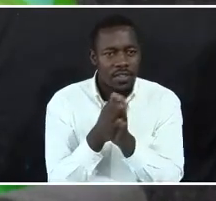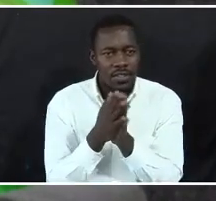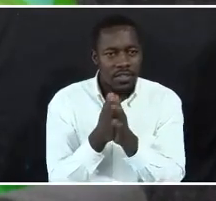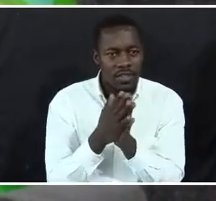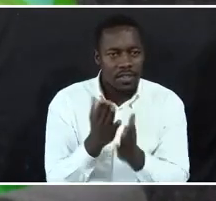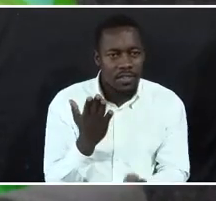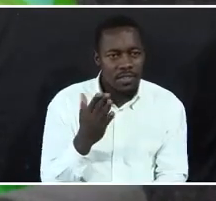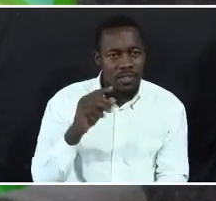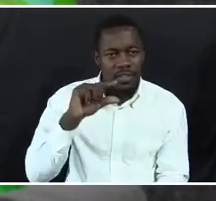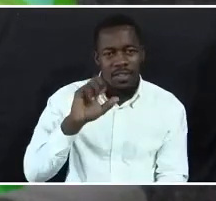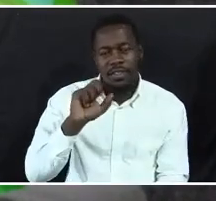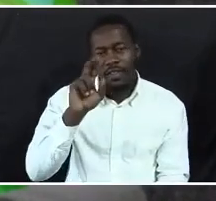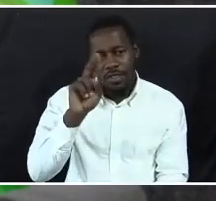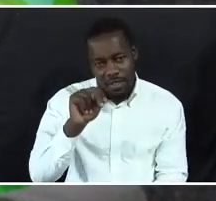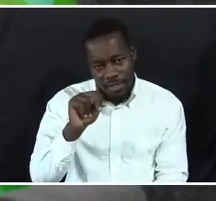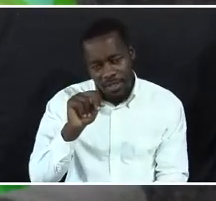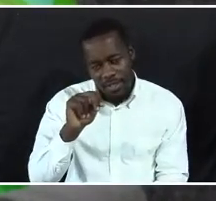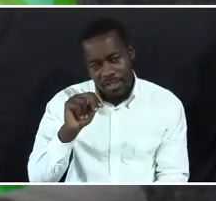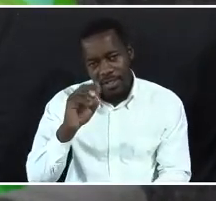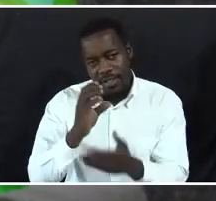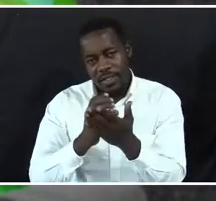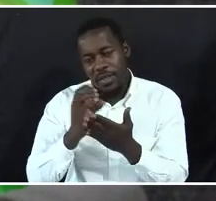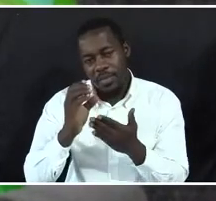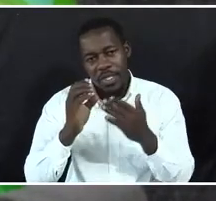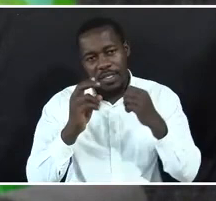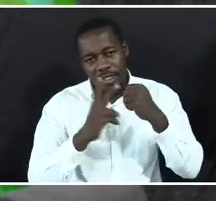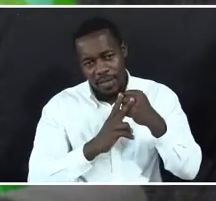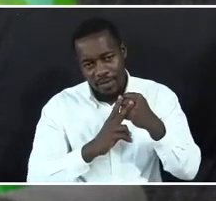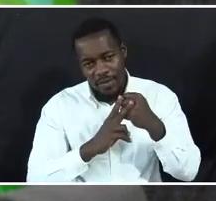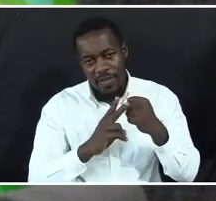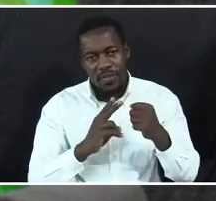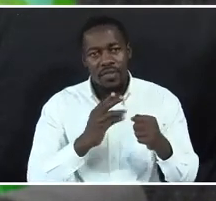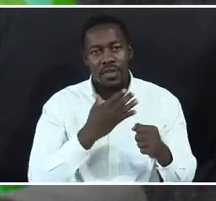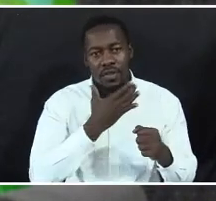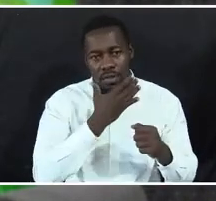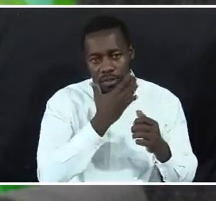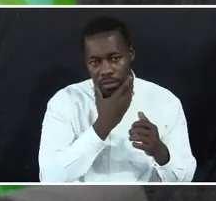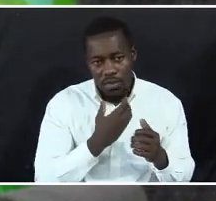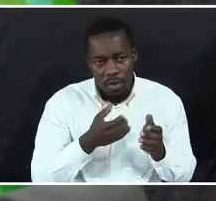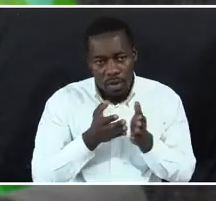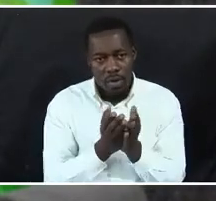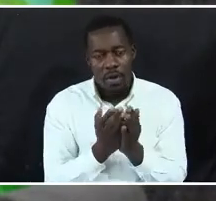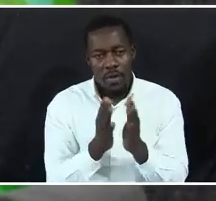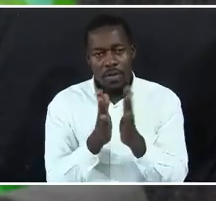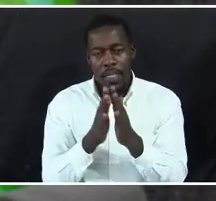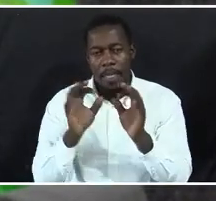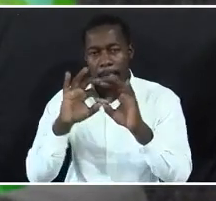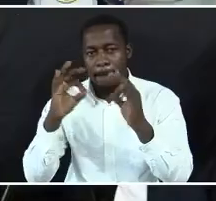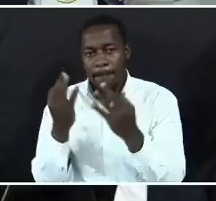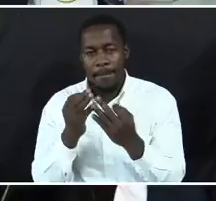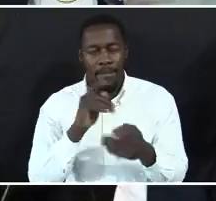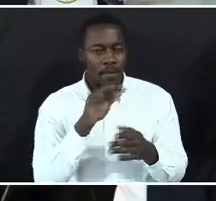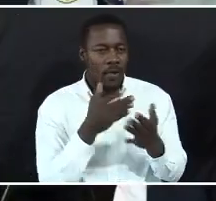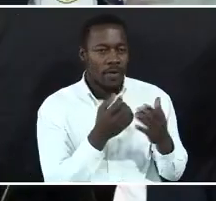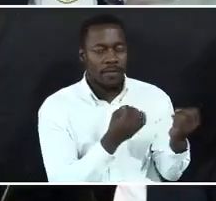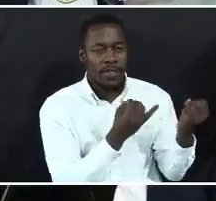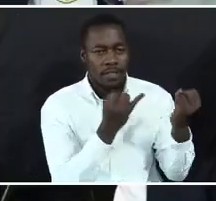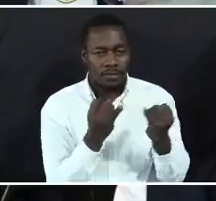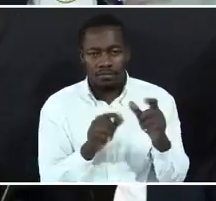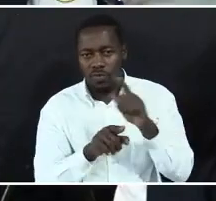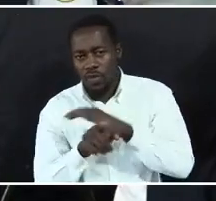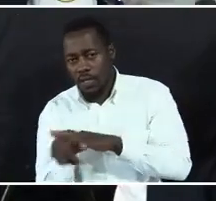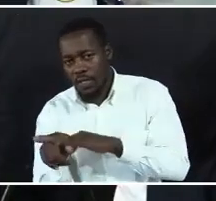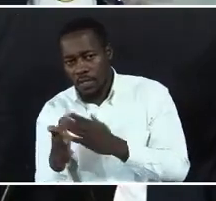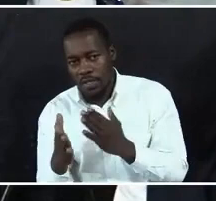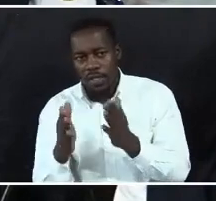chapter 7, Noah and his family were invited by God to enter the ark.